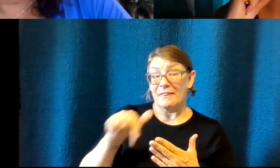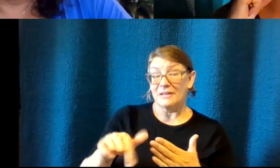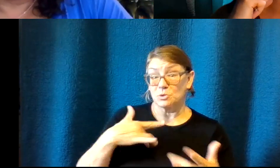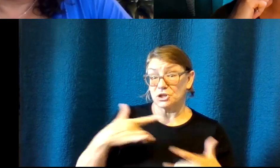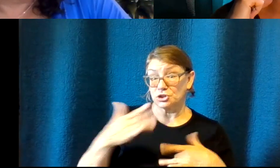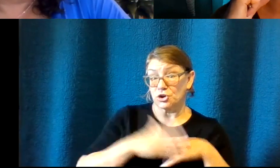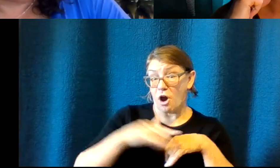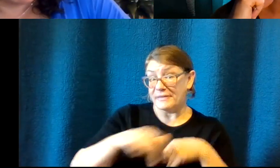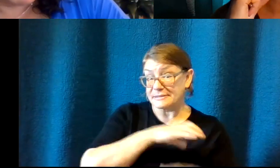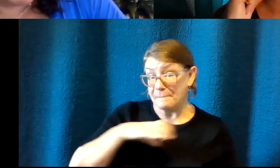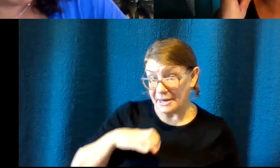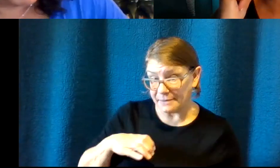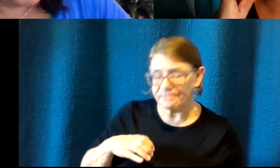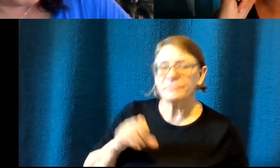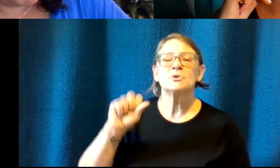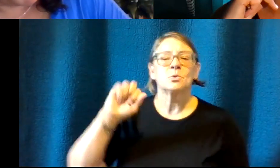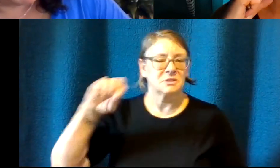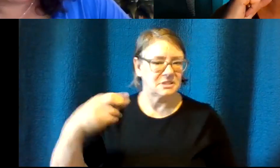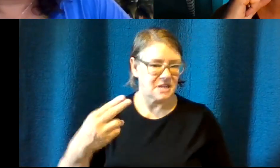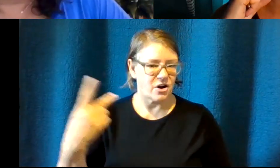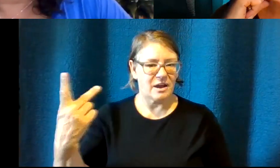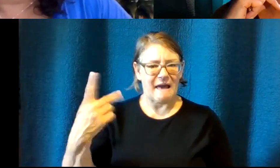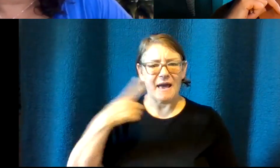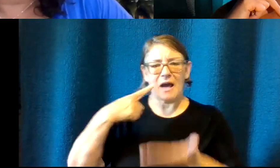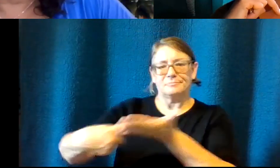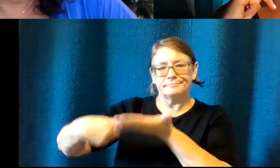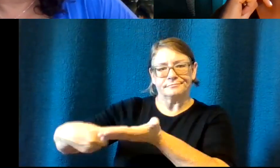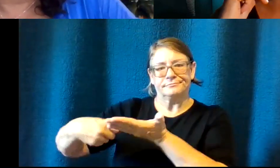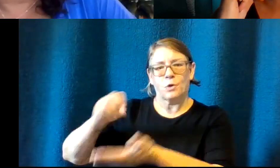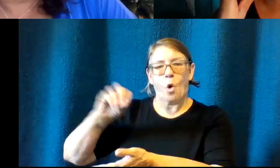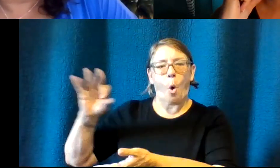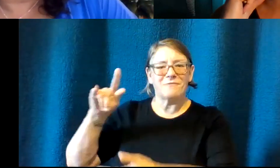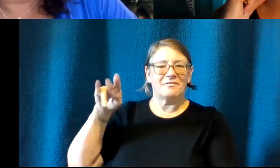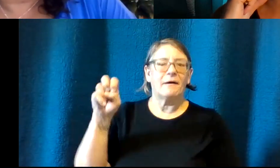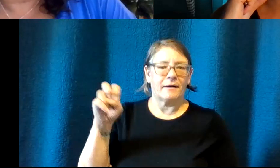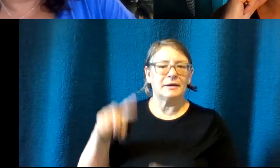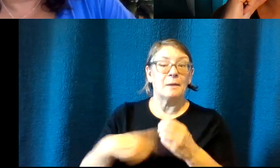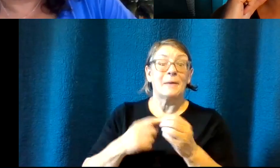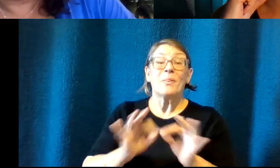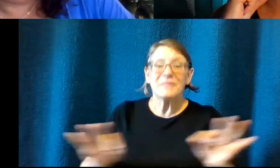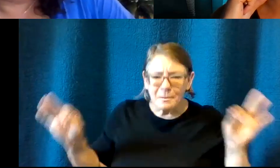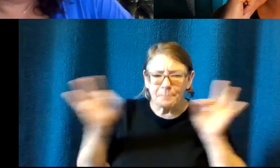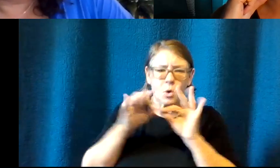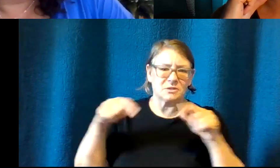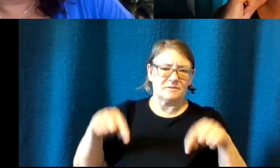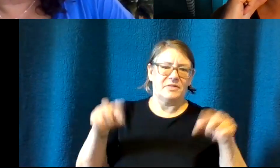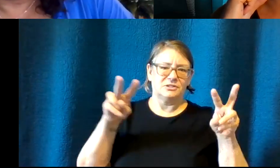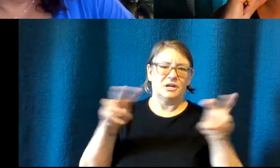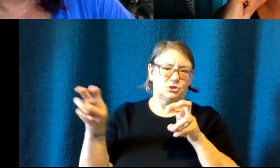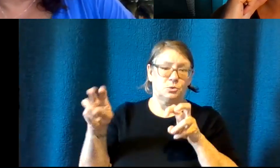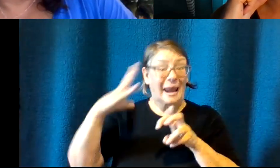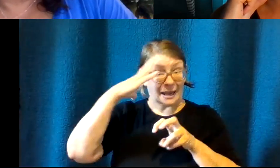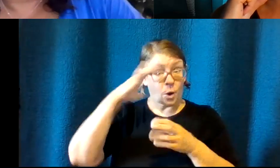And so Sarah and I have been sort of communicating offline about the importance of this issue. And I do know that our